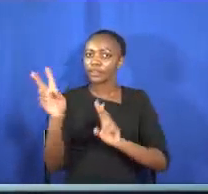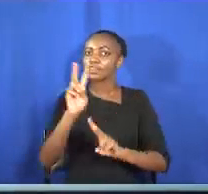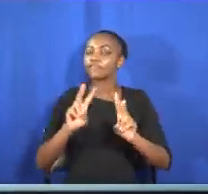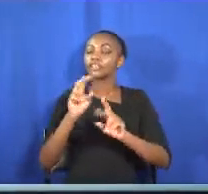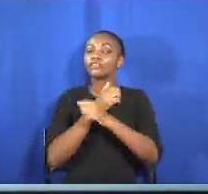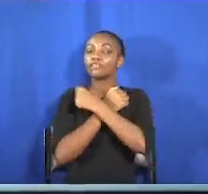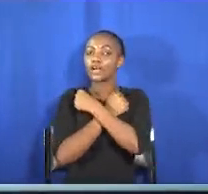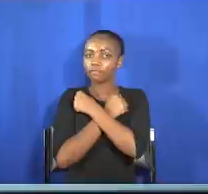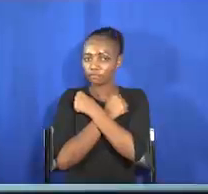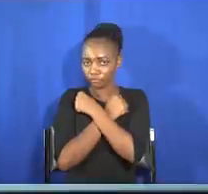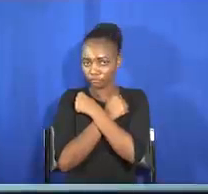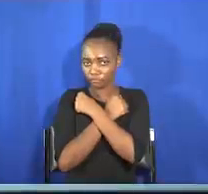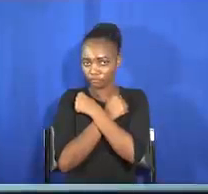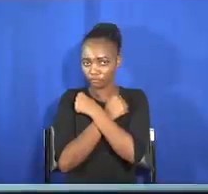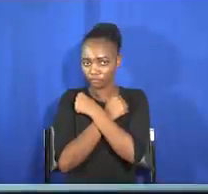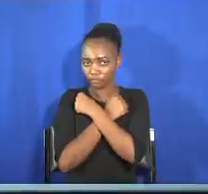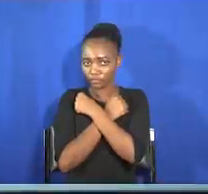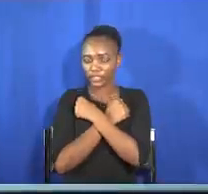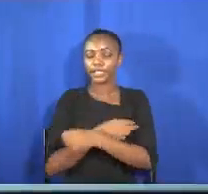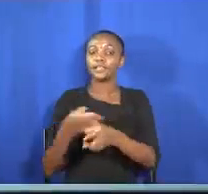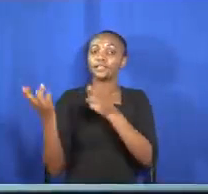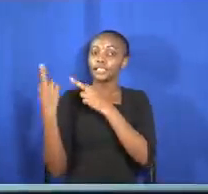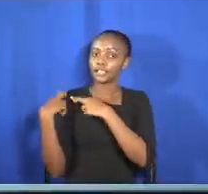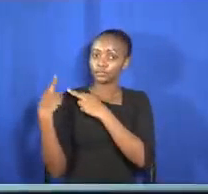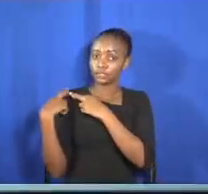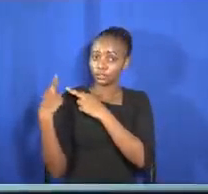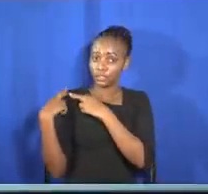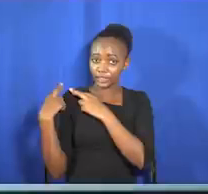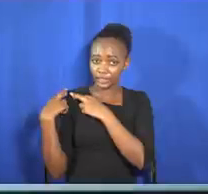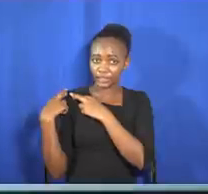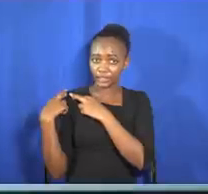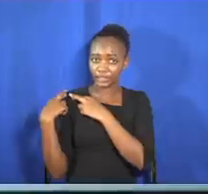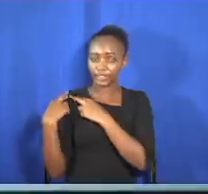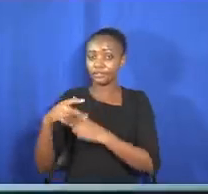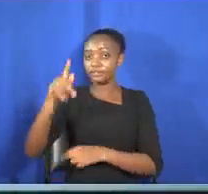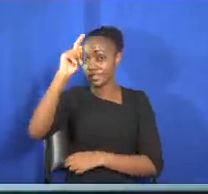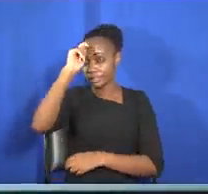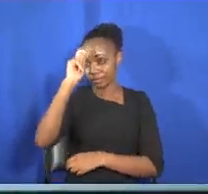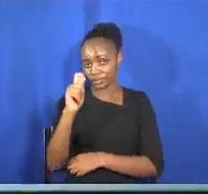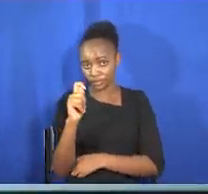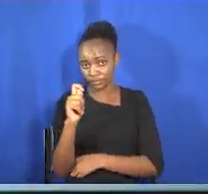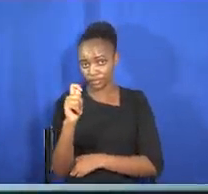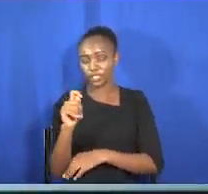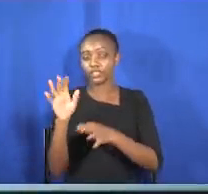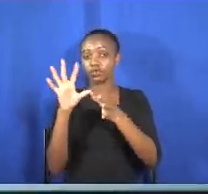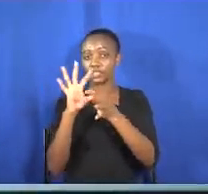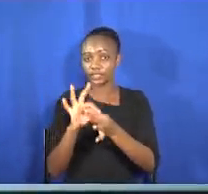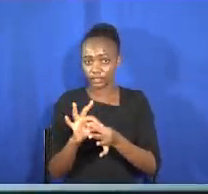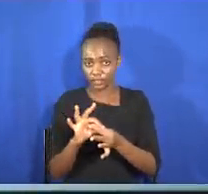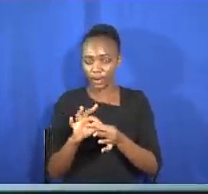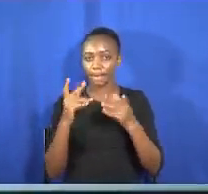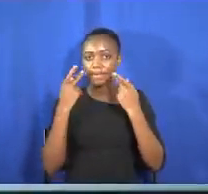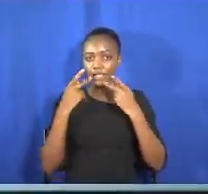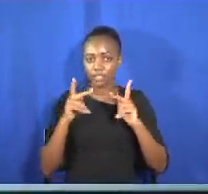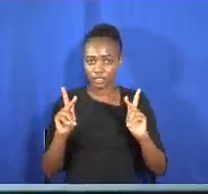The value of love, the value of responsibility, the value of respect,